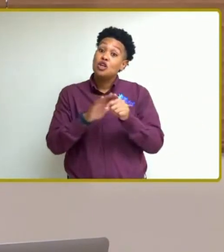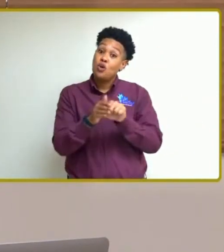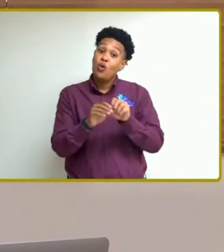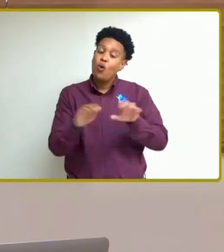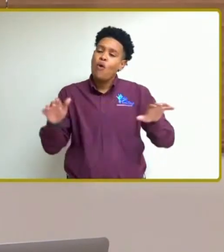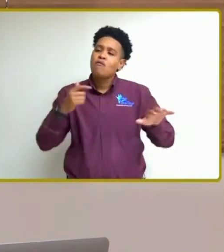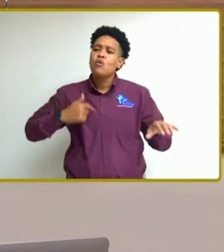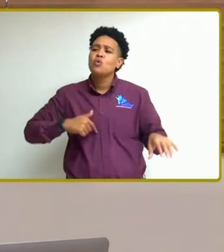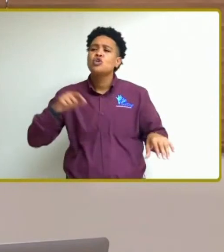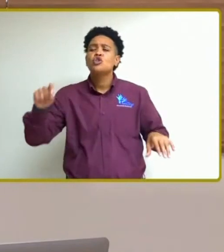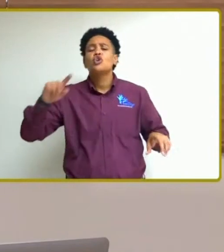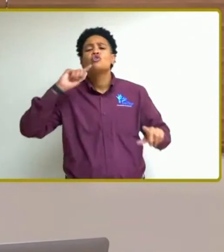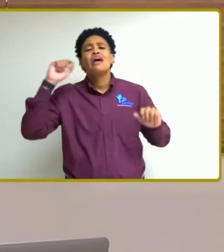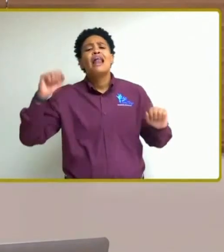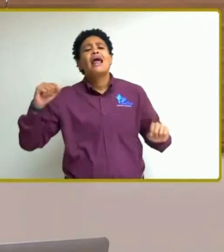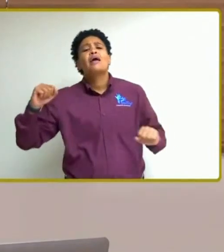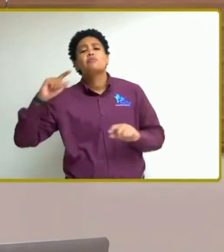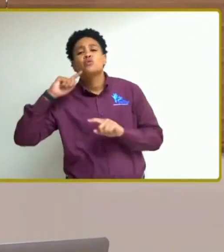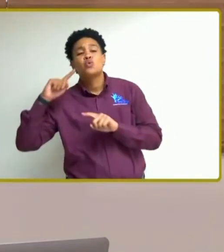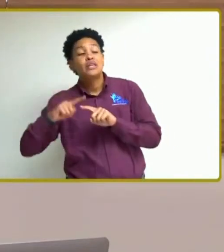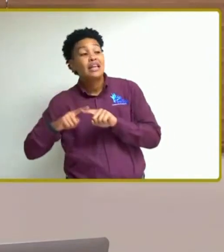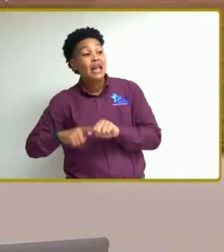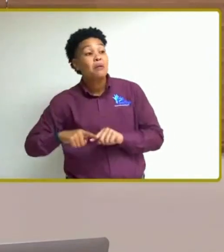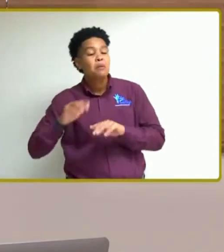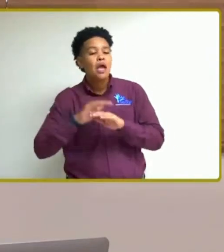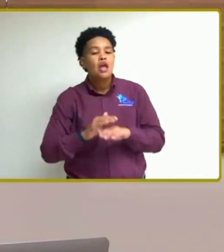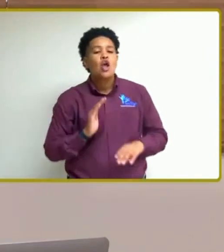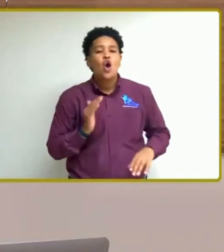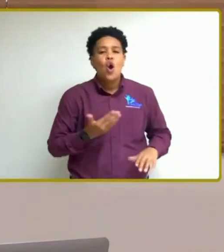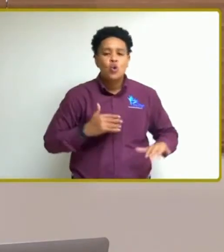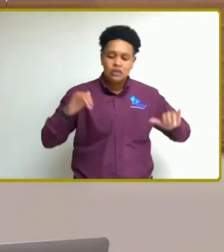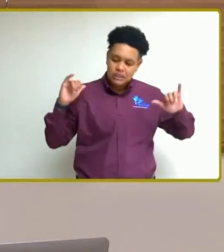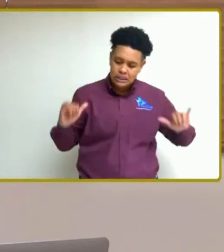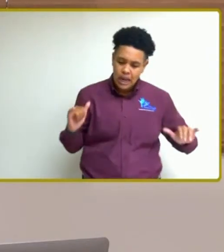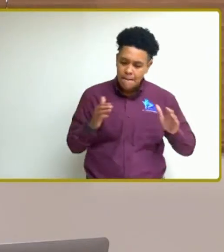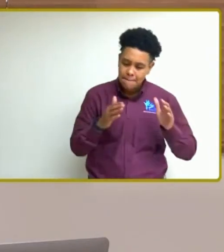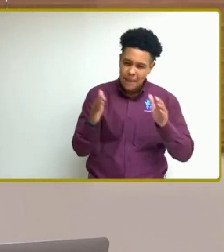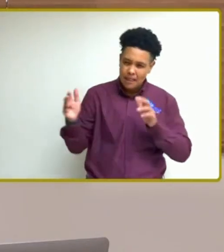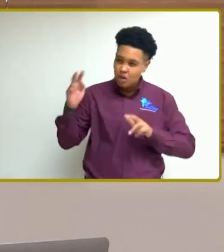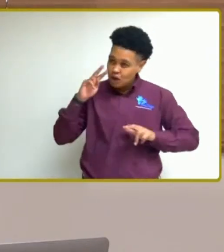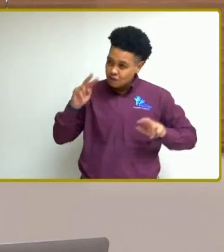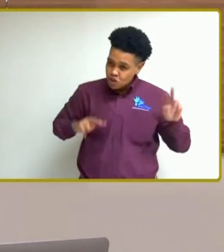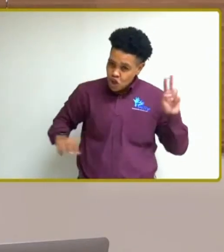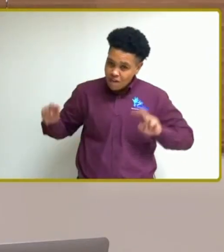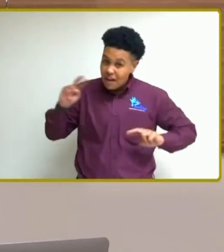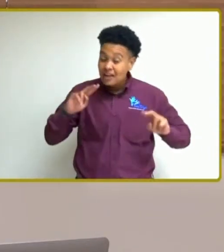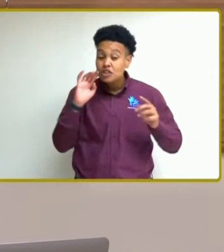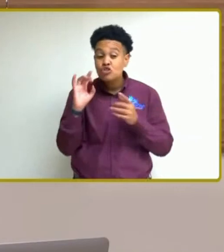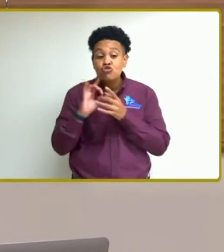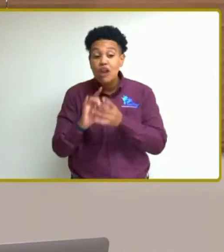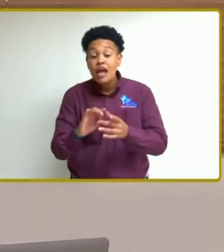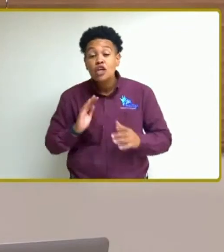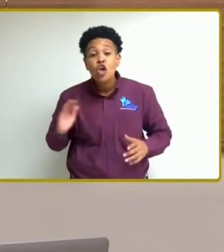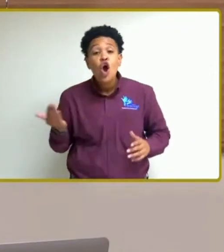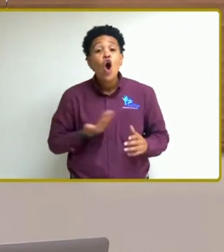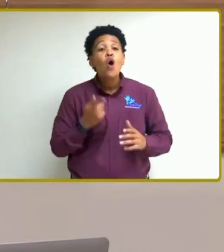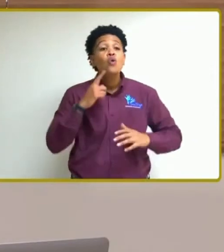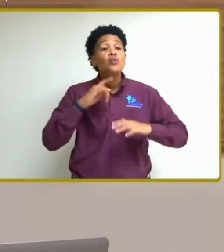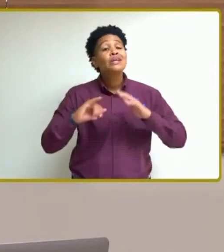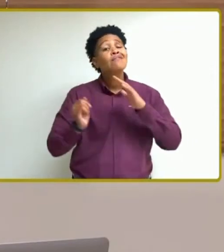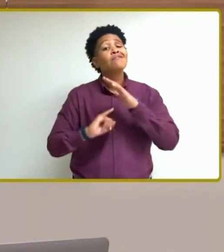we should be able to depend on our usual methods of surveillance in terms of our